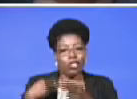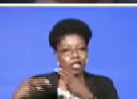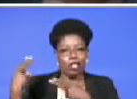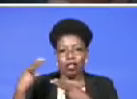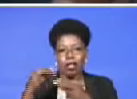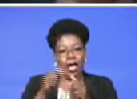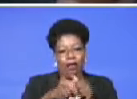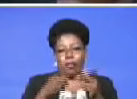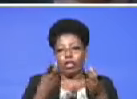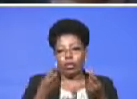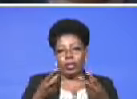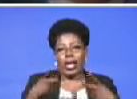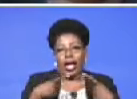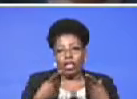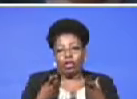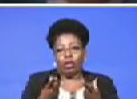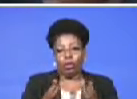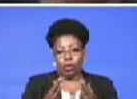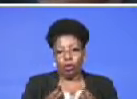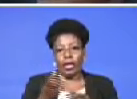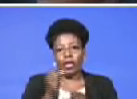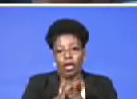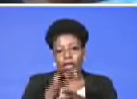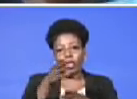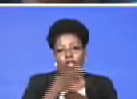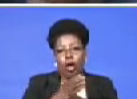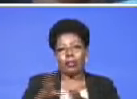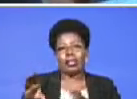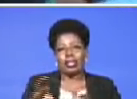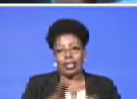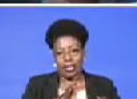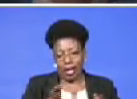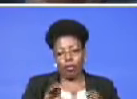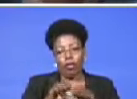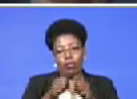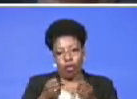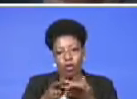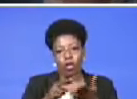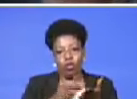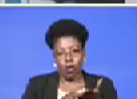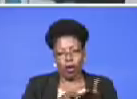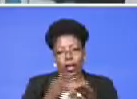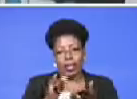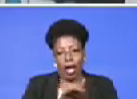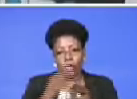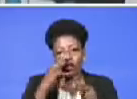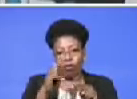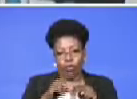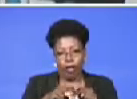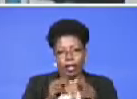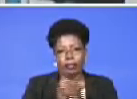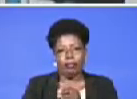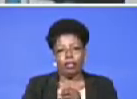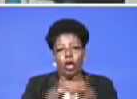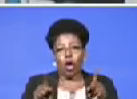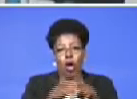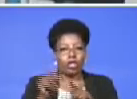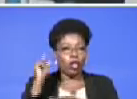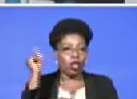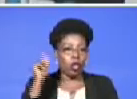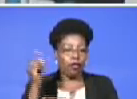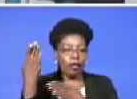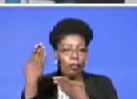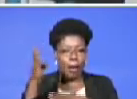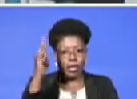did what they had to do, got in, got their jobs done, and we broke the record, so that was really fun. Also securing another gold for the Bahamas